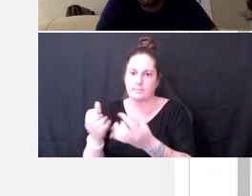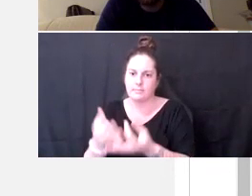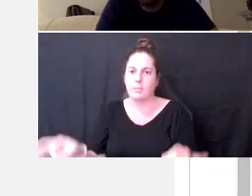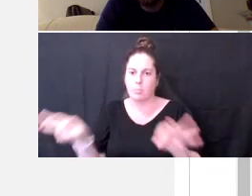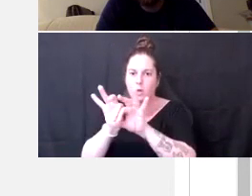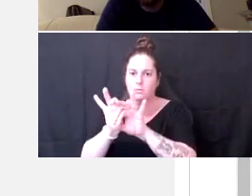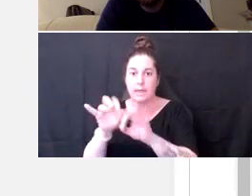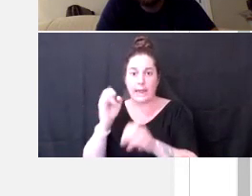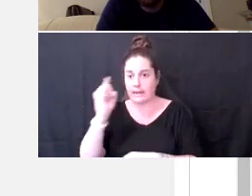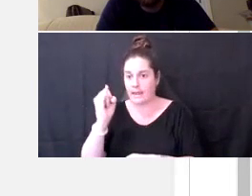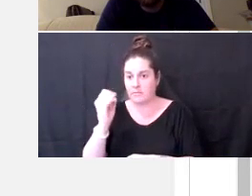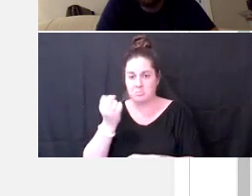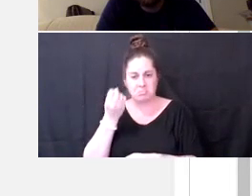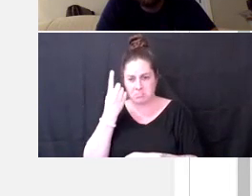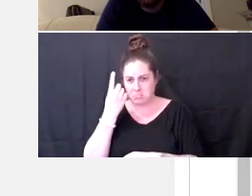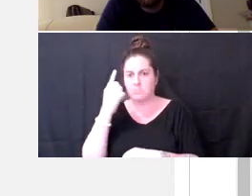questions.